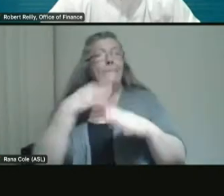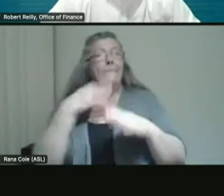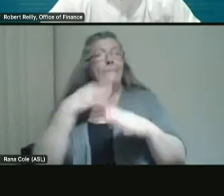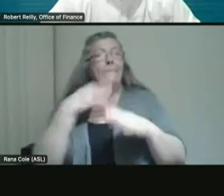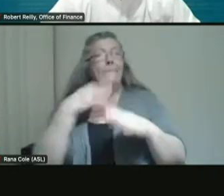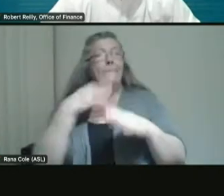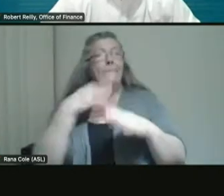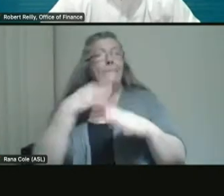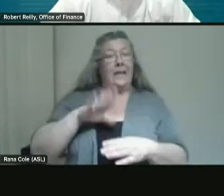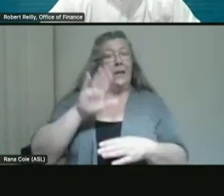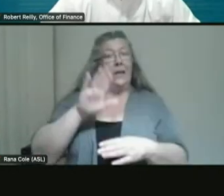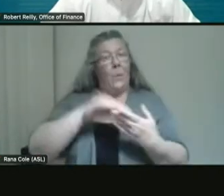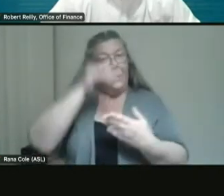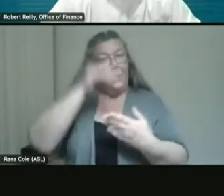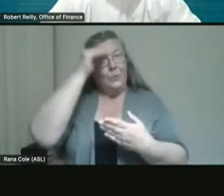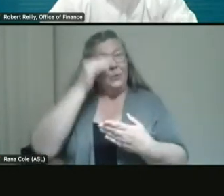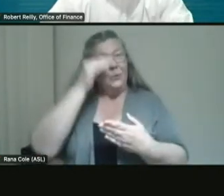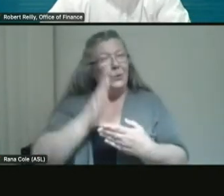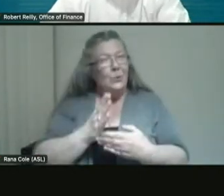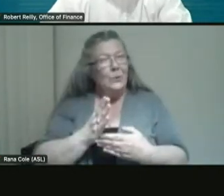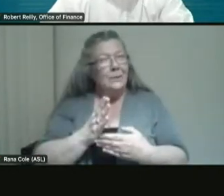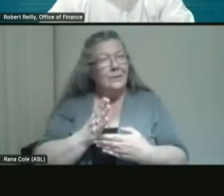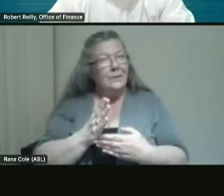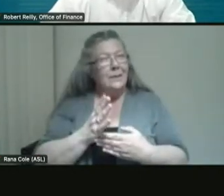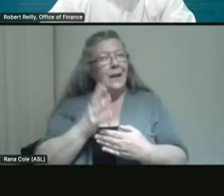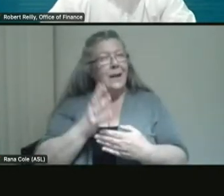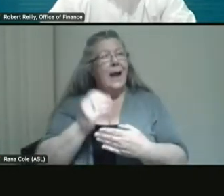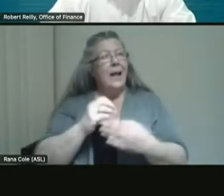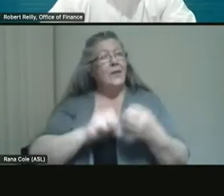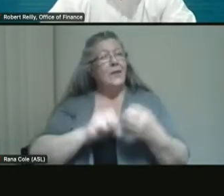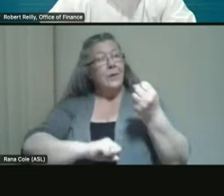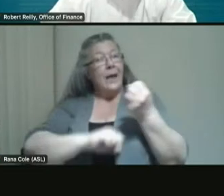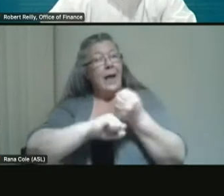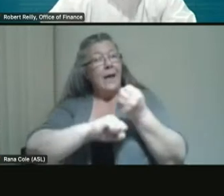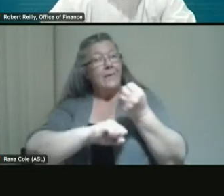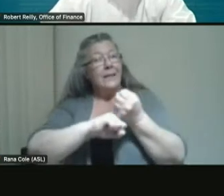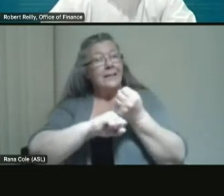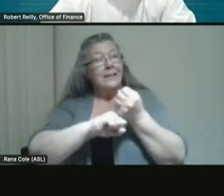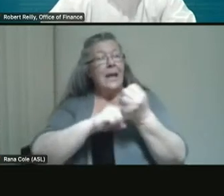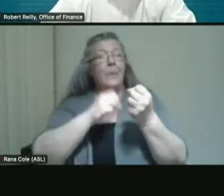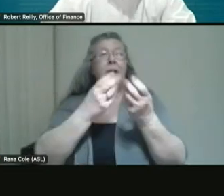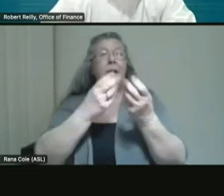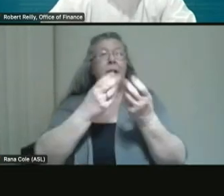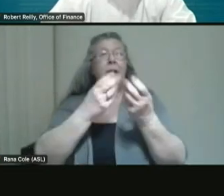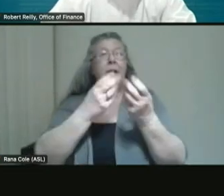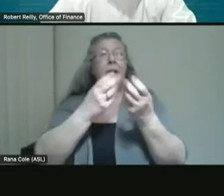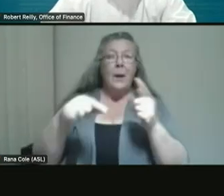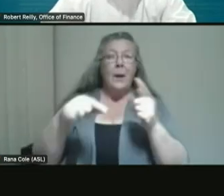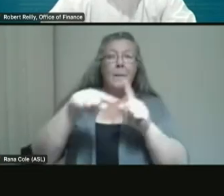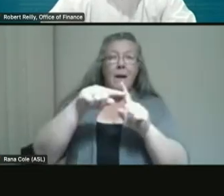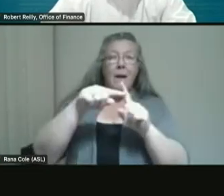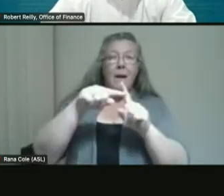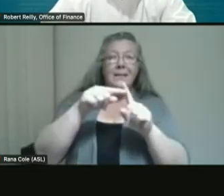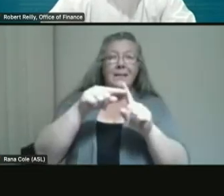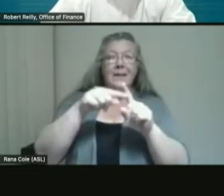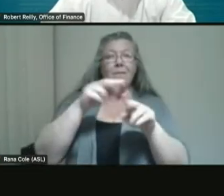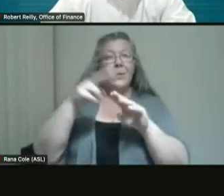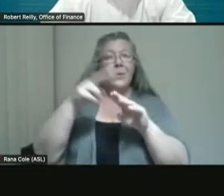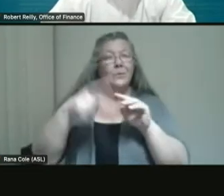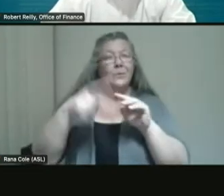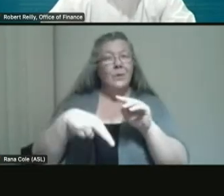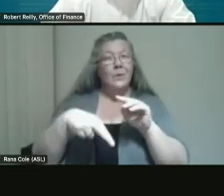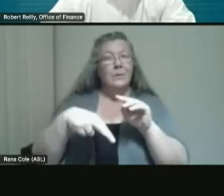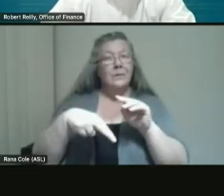when you become our advocates and we are able to share the results when we're getting positive results from those things. So the first thing I'll say